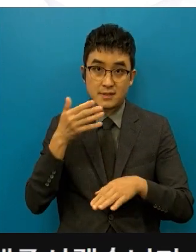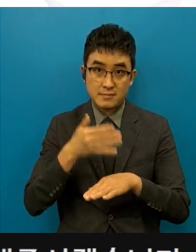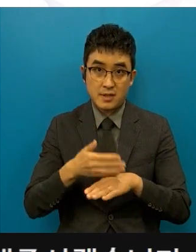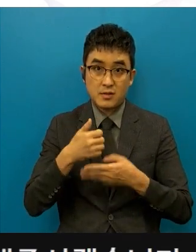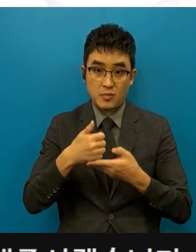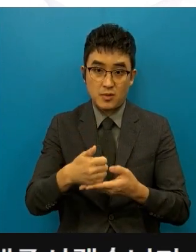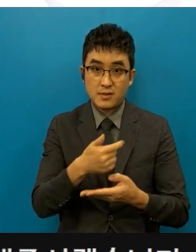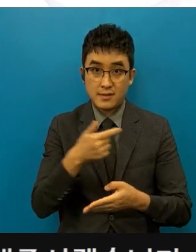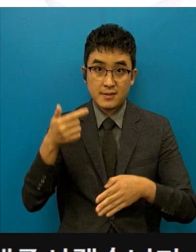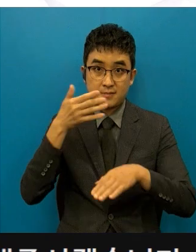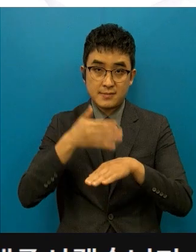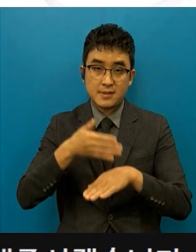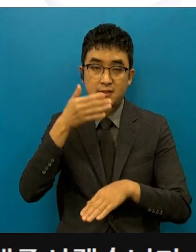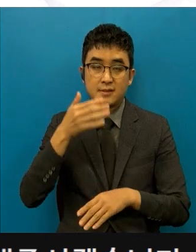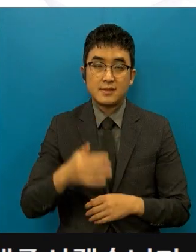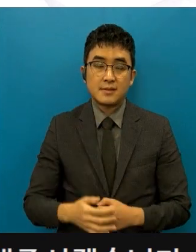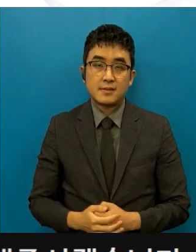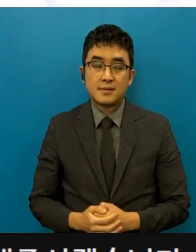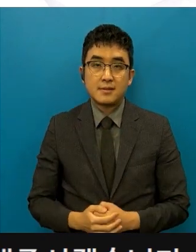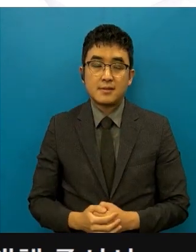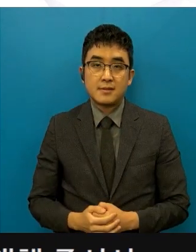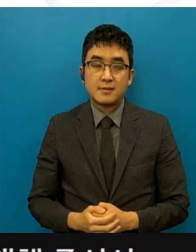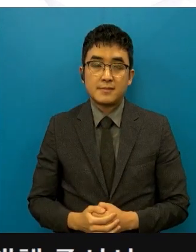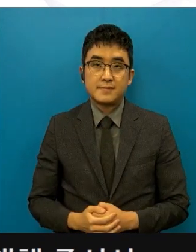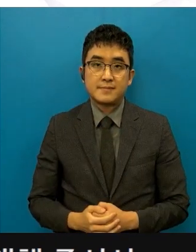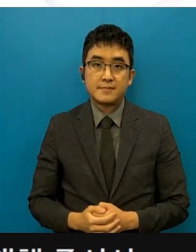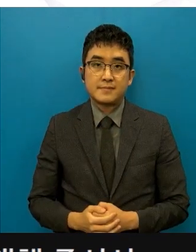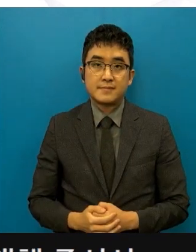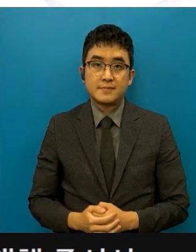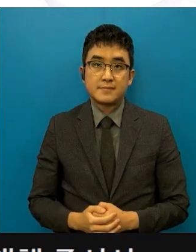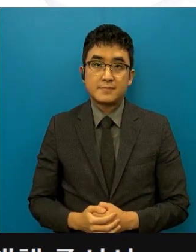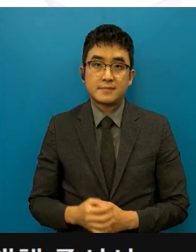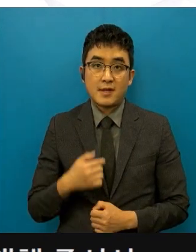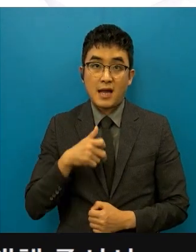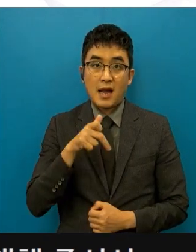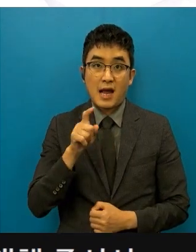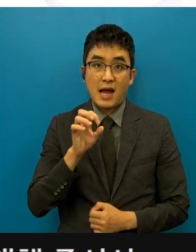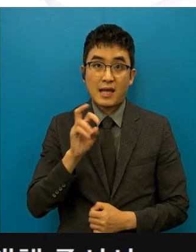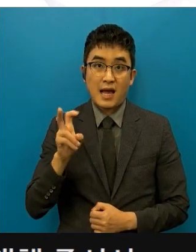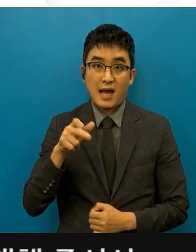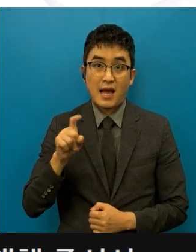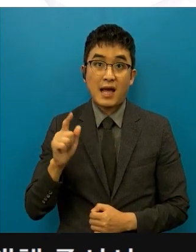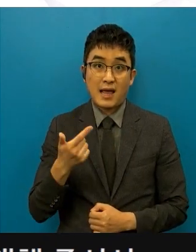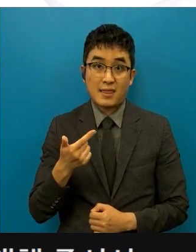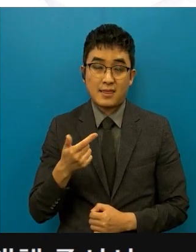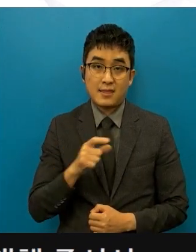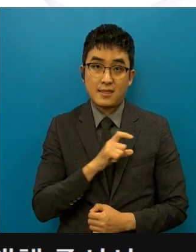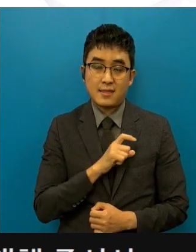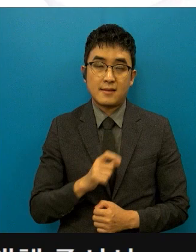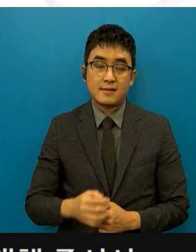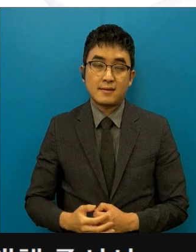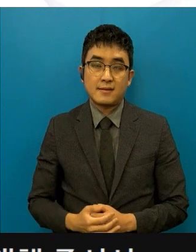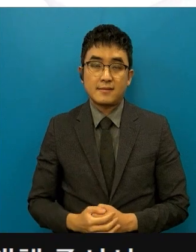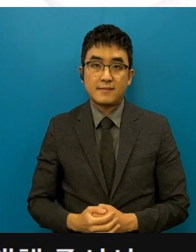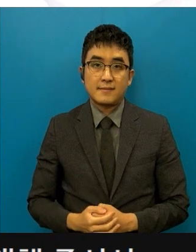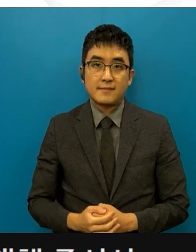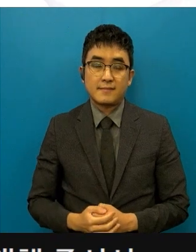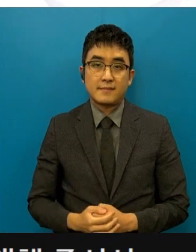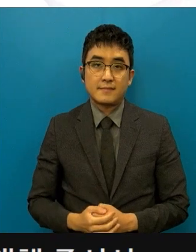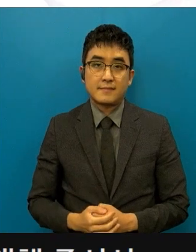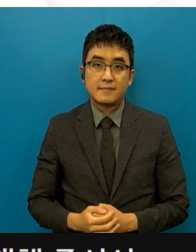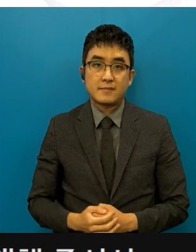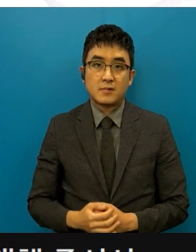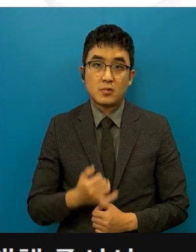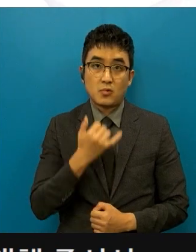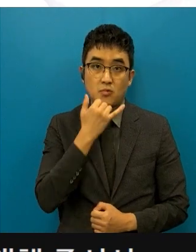at the Turkish-German University. And before that, I did my master's and my PhD in Germany.